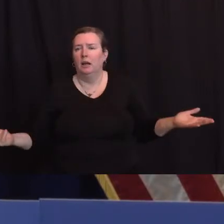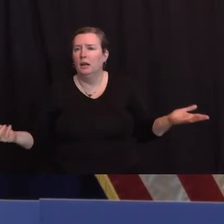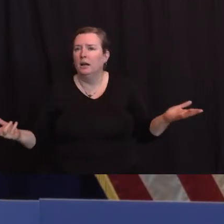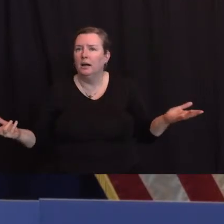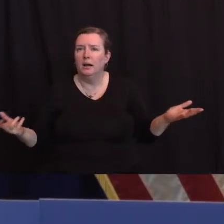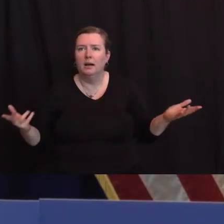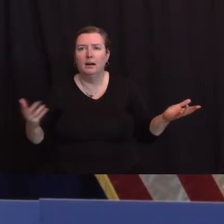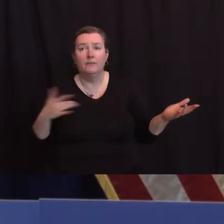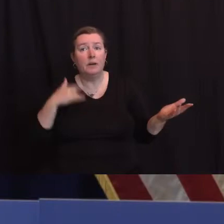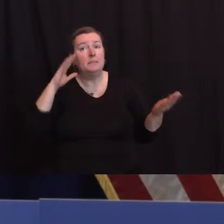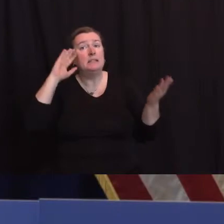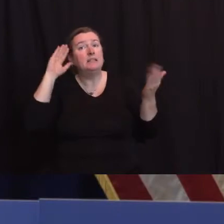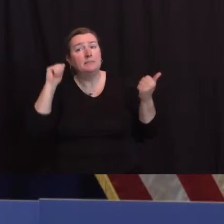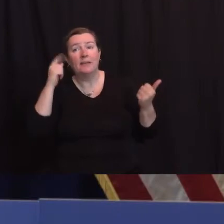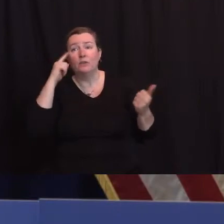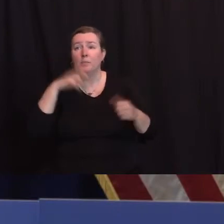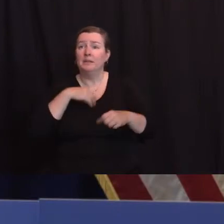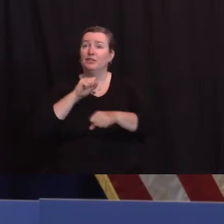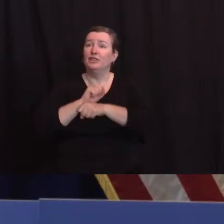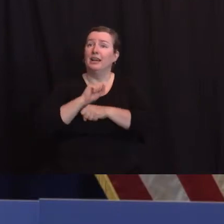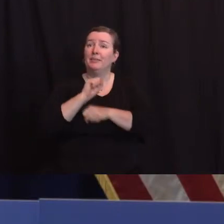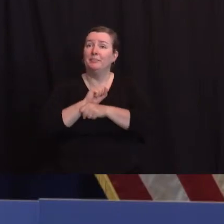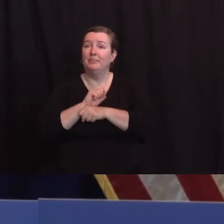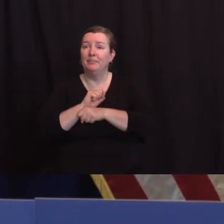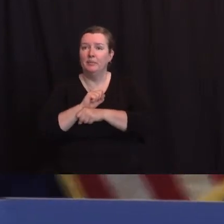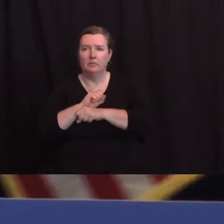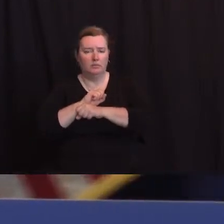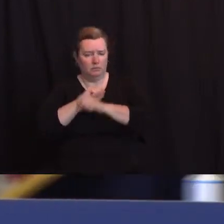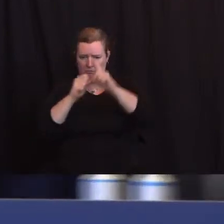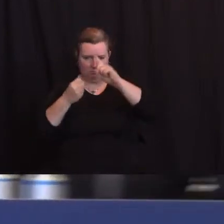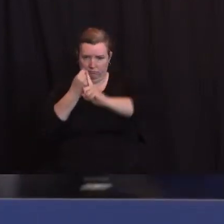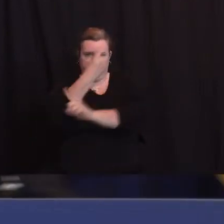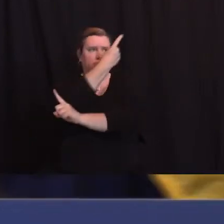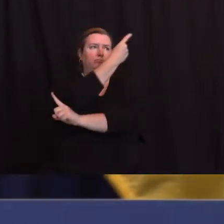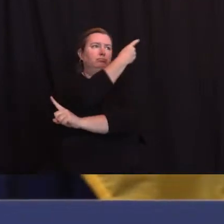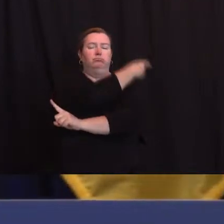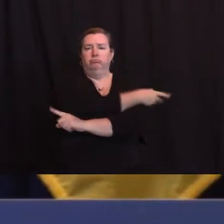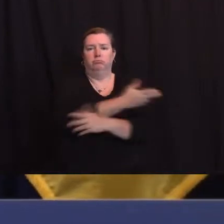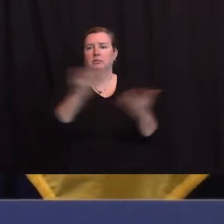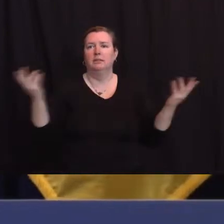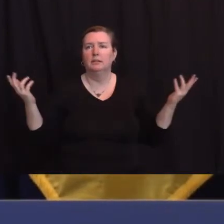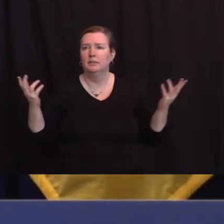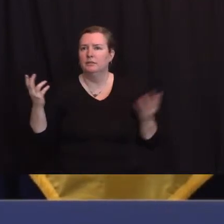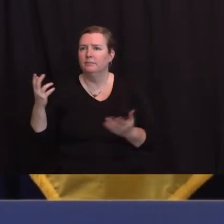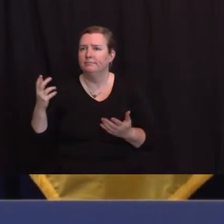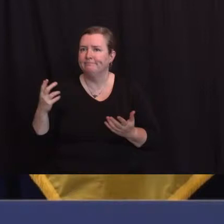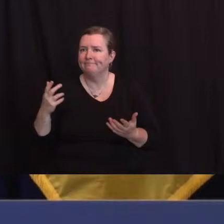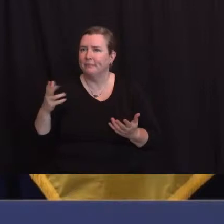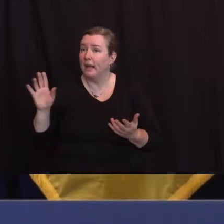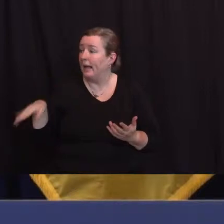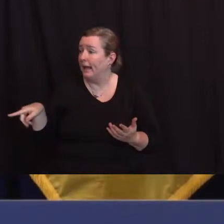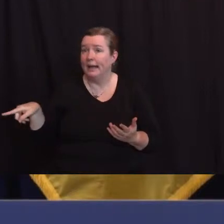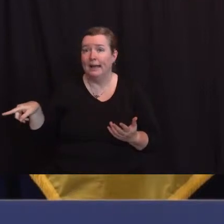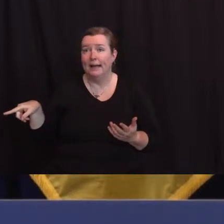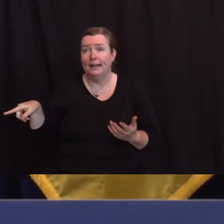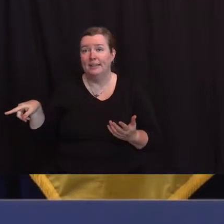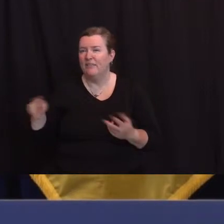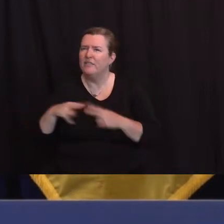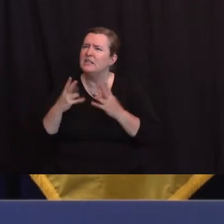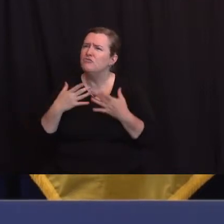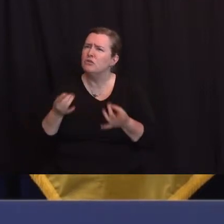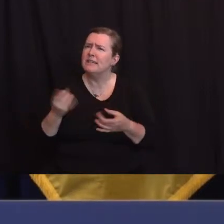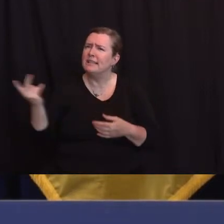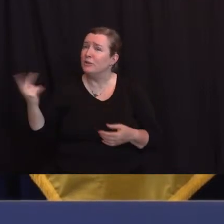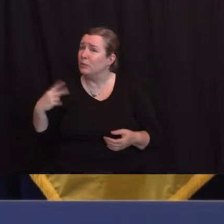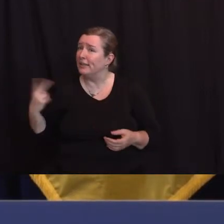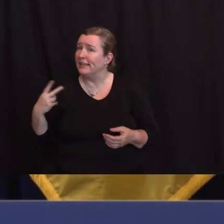expectations of the particular job that I'm in. And by the way, the other interesting thing about Judy and me, and Judy generally, is we